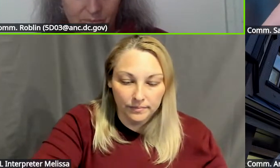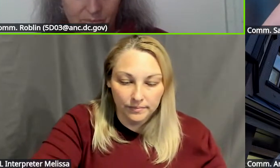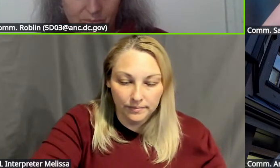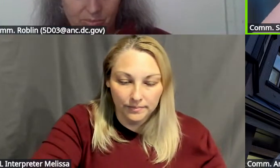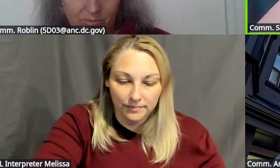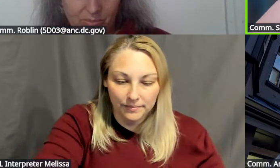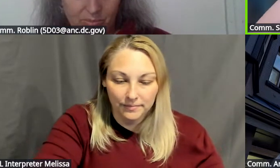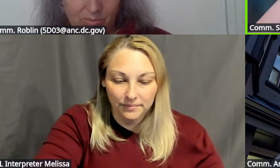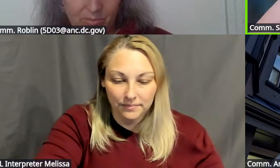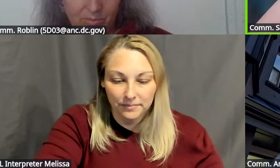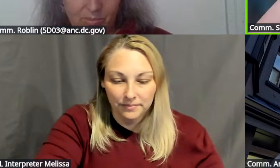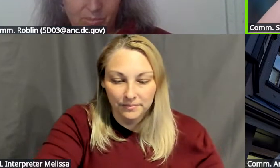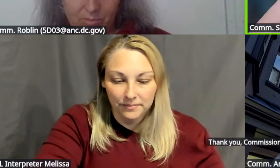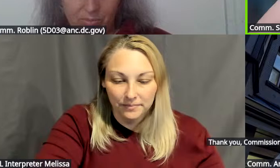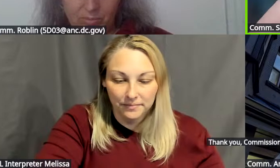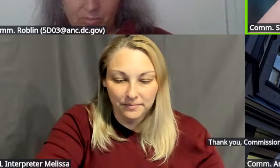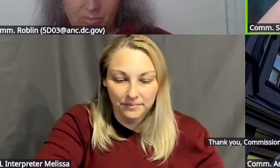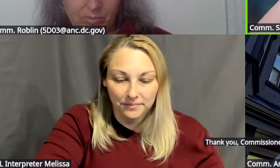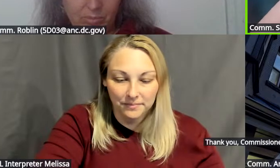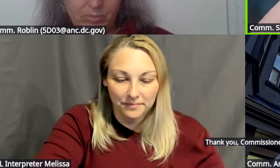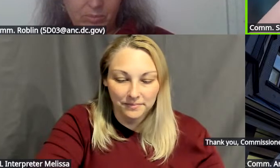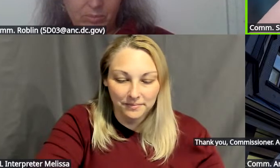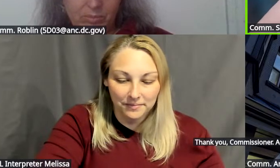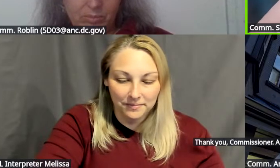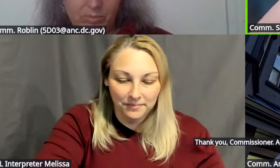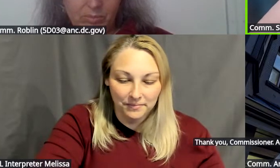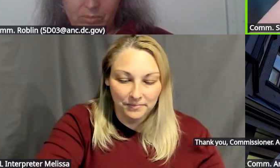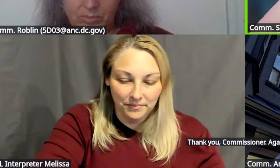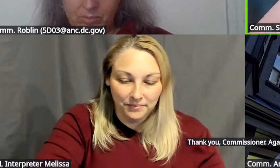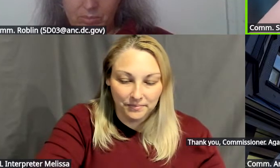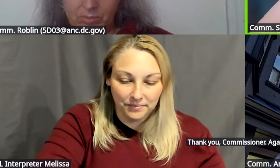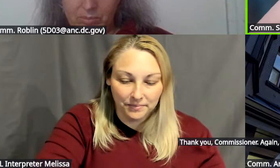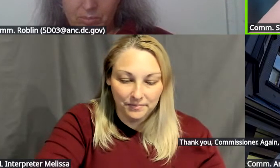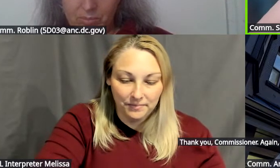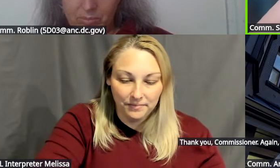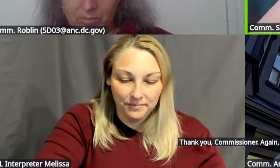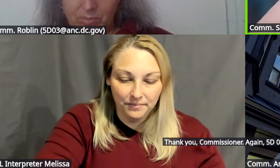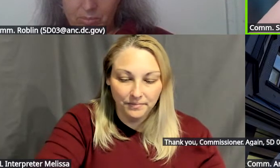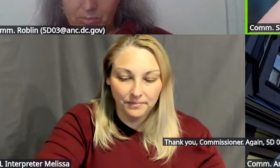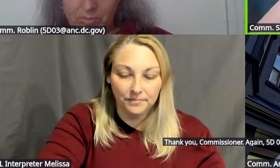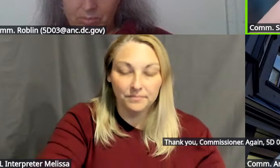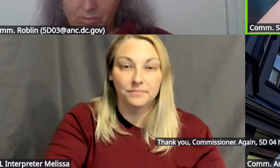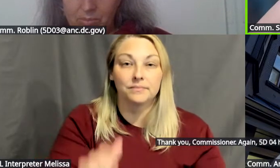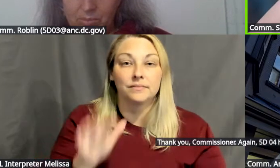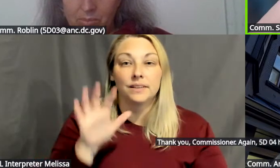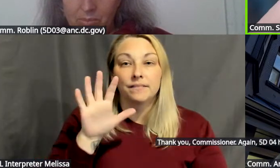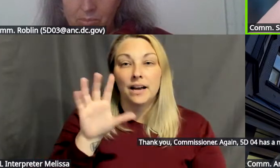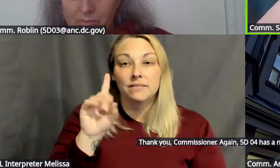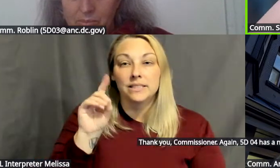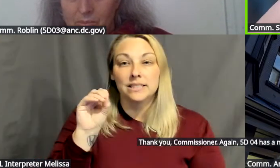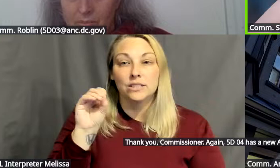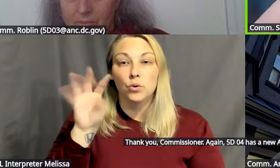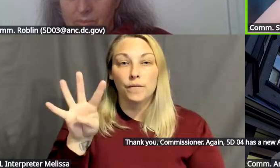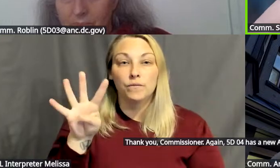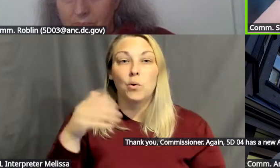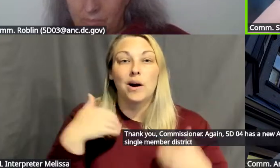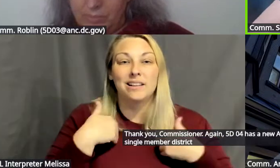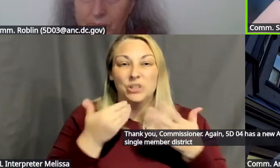Thank you, Commissioner. Again, 5D04 has a new ANC up and coming into that single member district, so